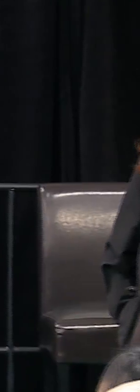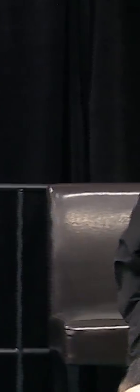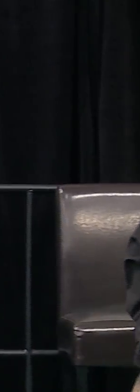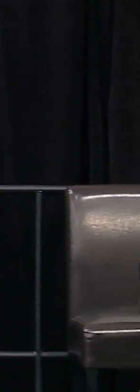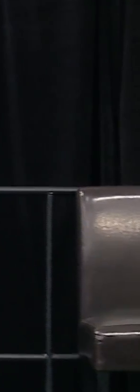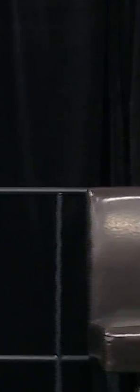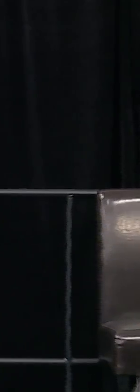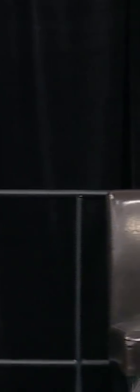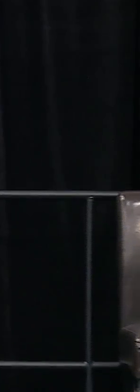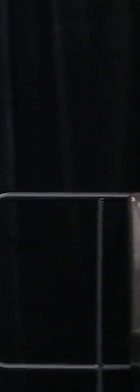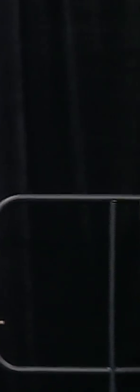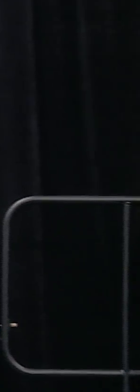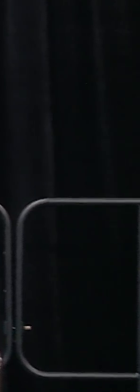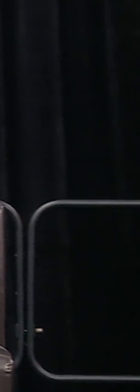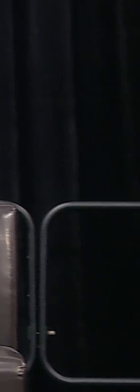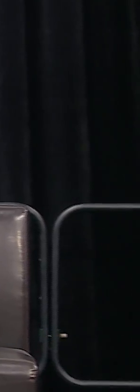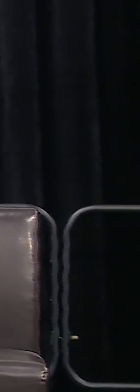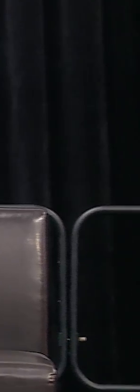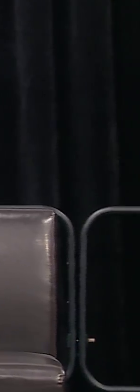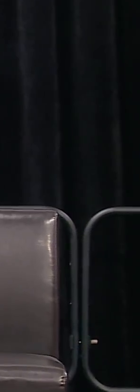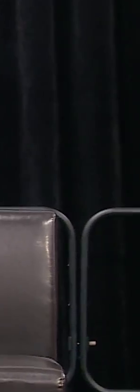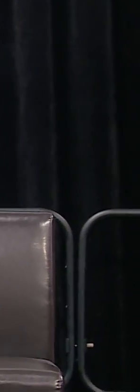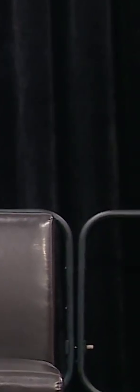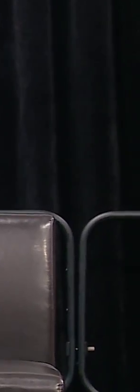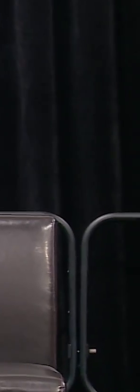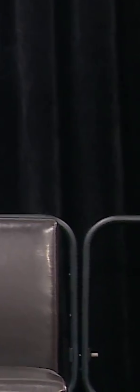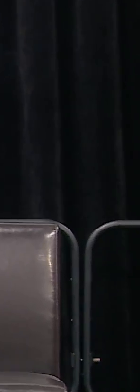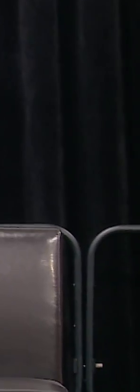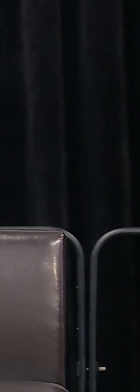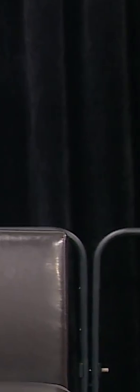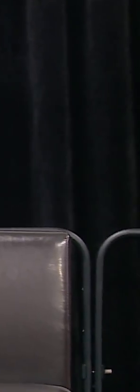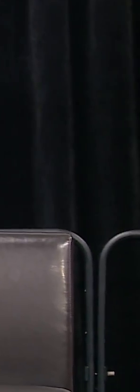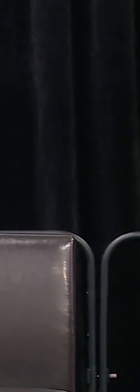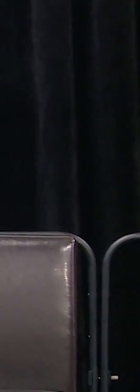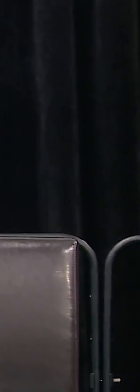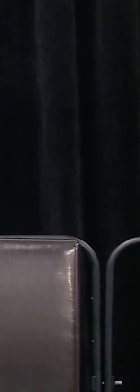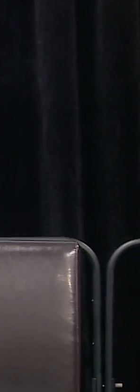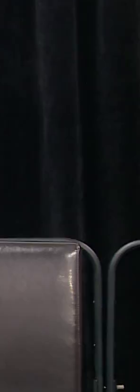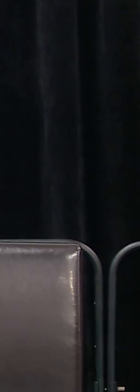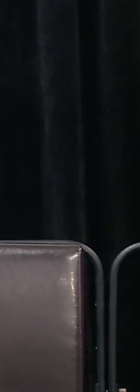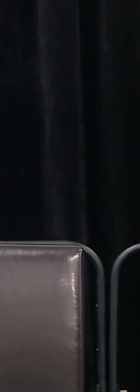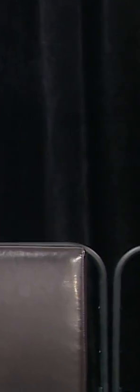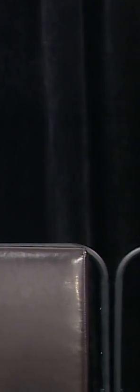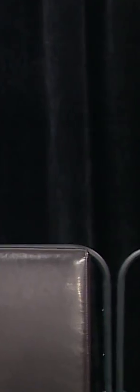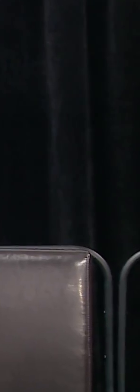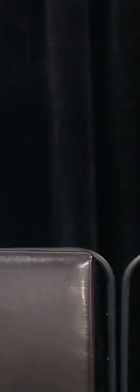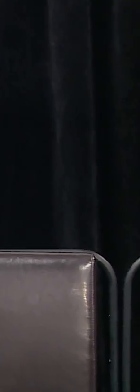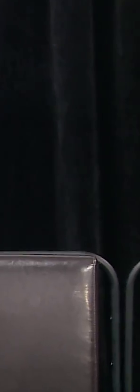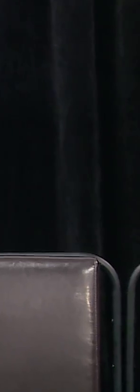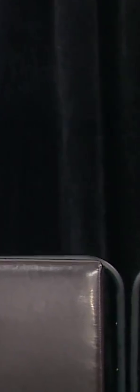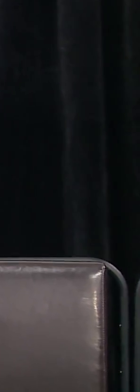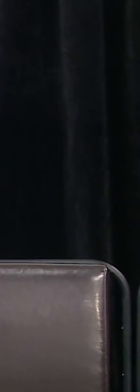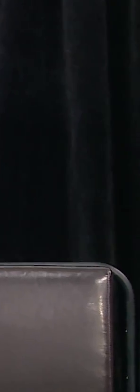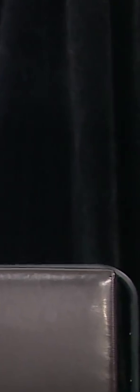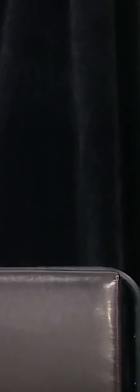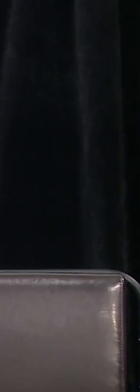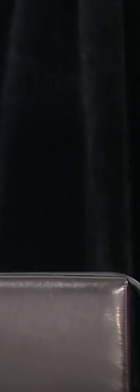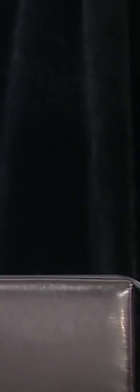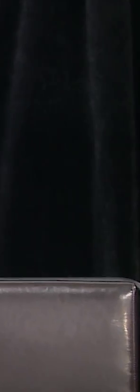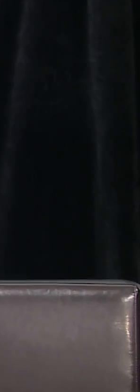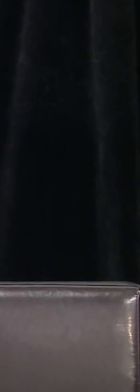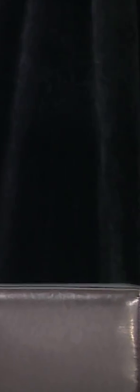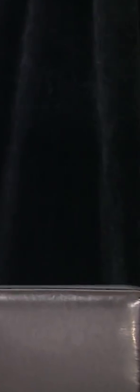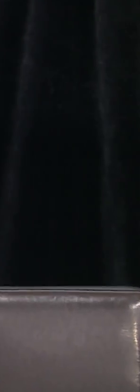Hello, everyone. So my name is Thibault Duchemin. I'm the founder and CEO of Ava. And Ava makes